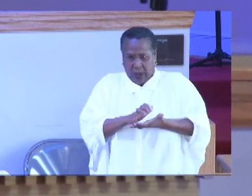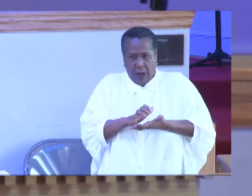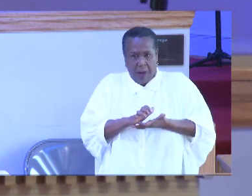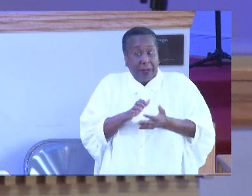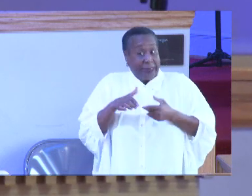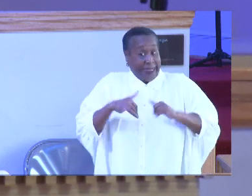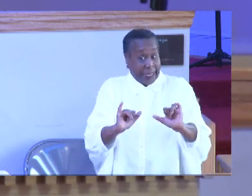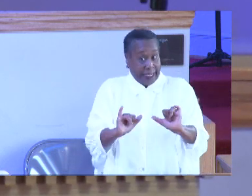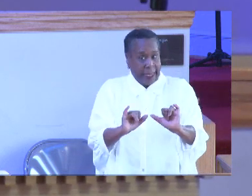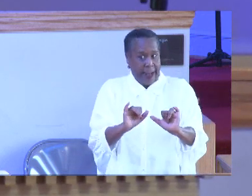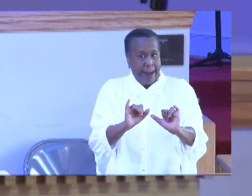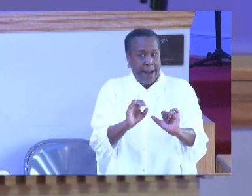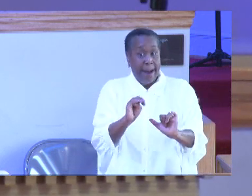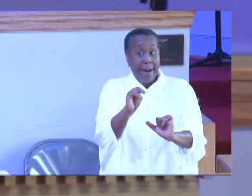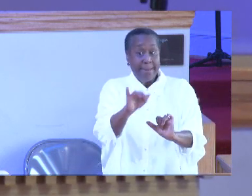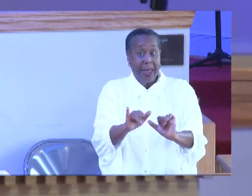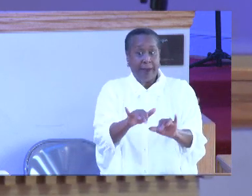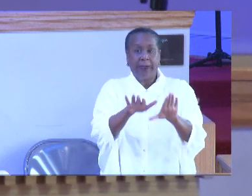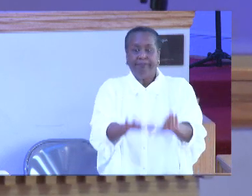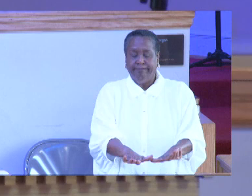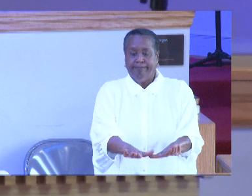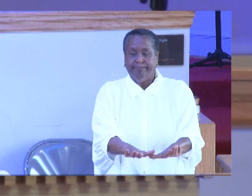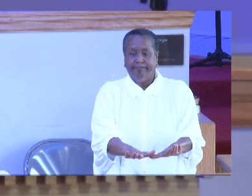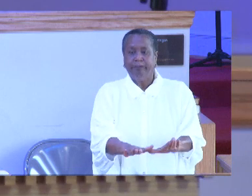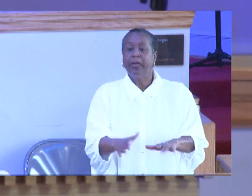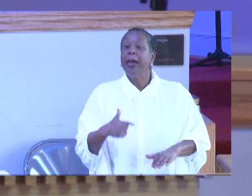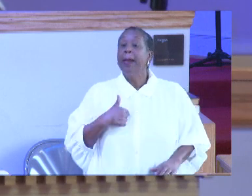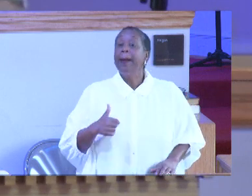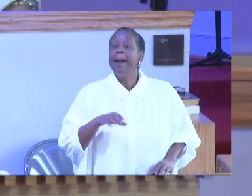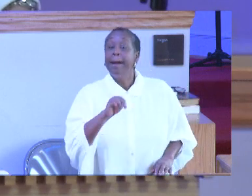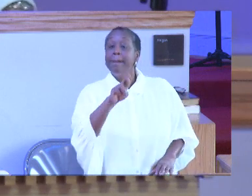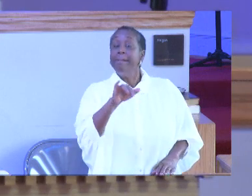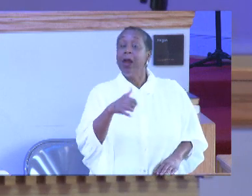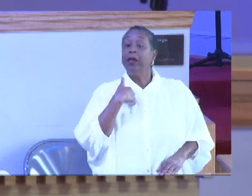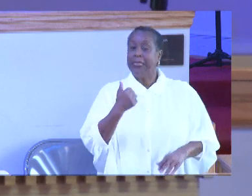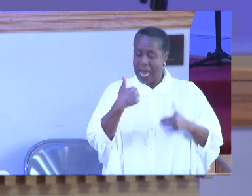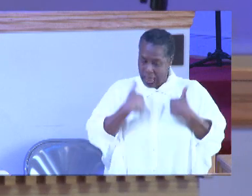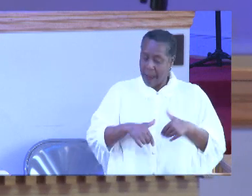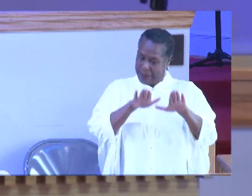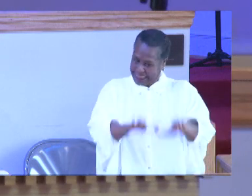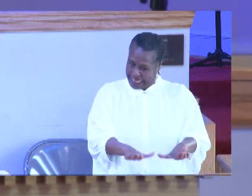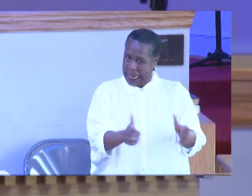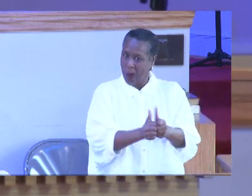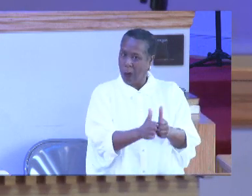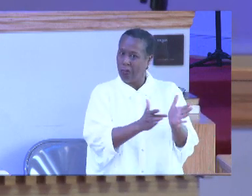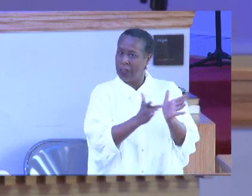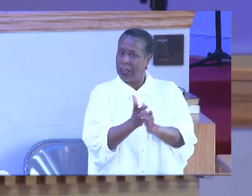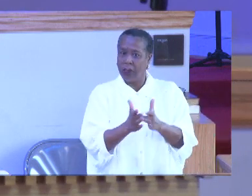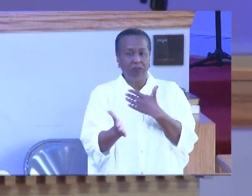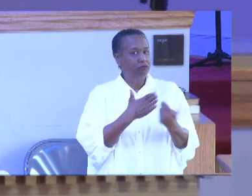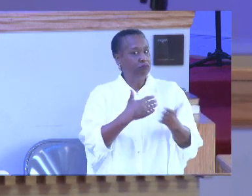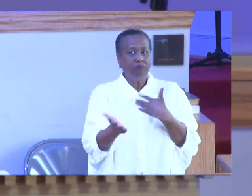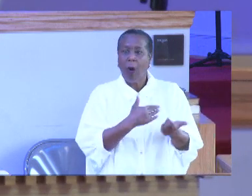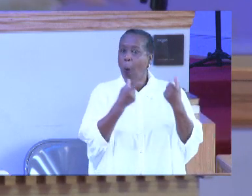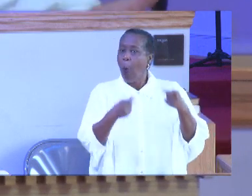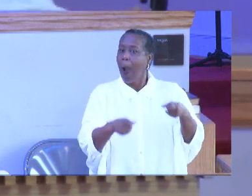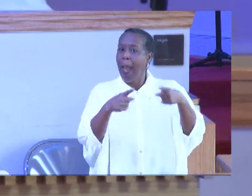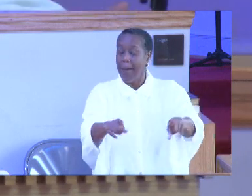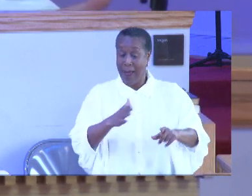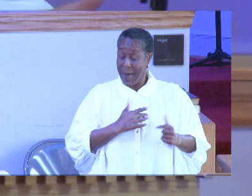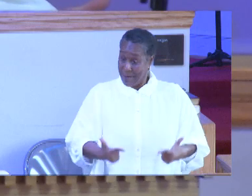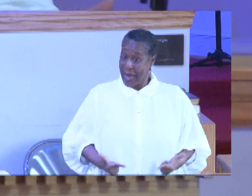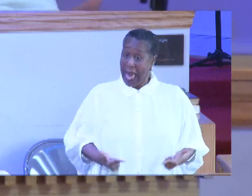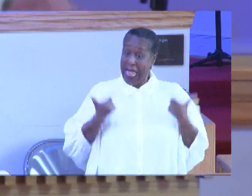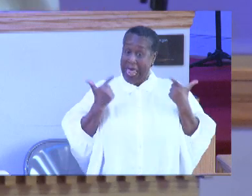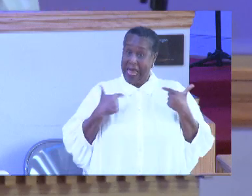I'm preaching to somebody here, because she says, I'm going to stick with Jesus no matter what comes. My life may be